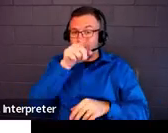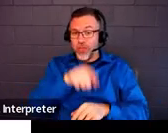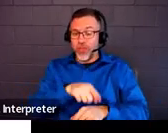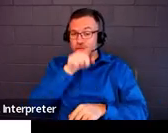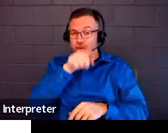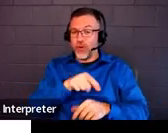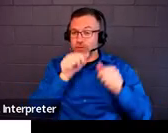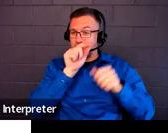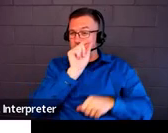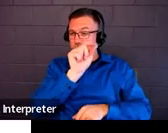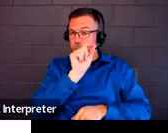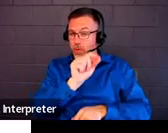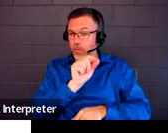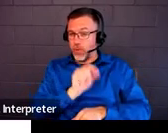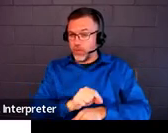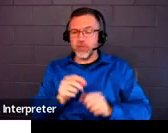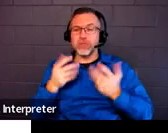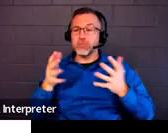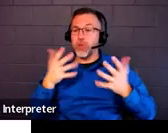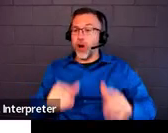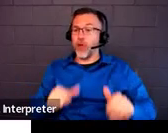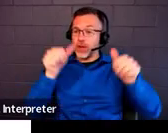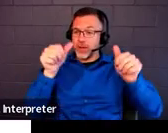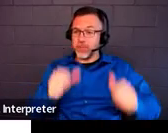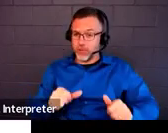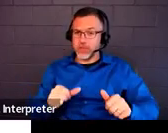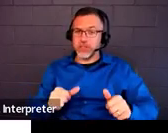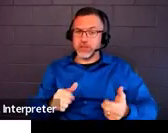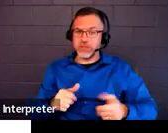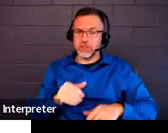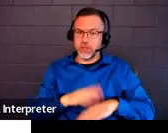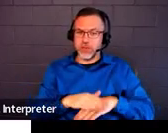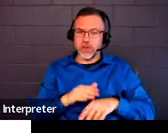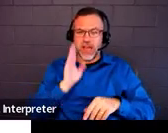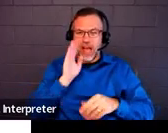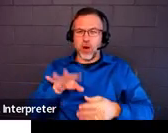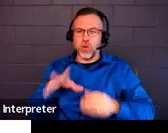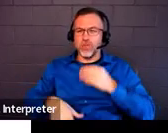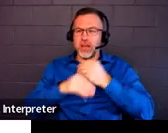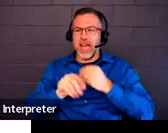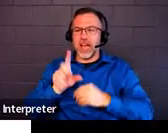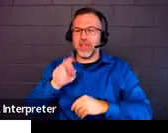MSAA website, and I'll put that link right here in the chat.